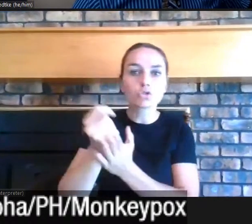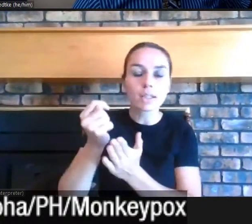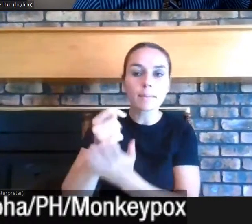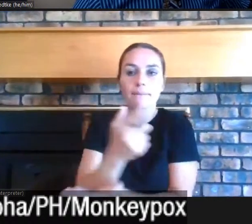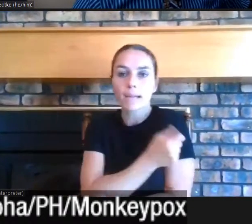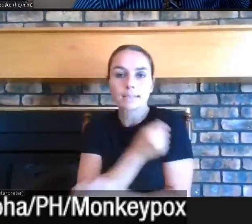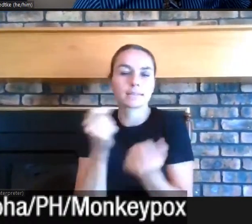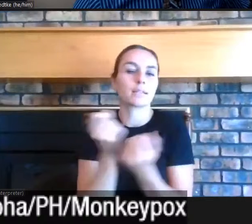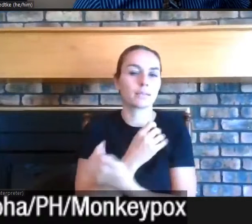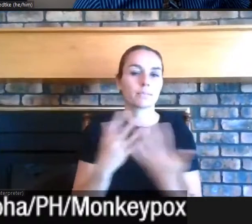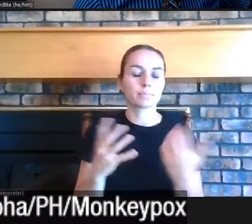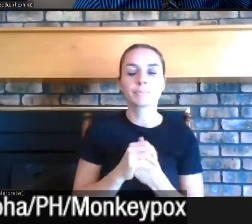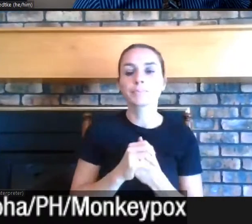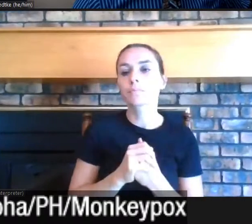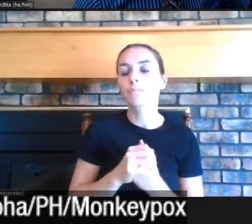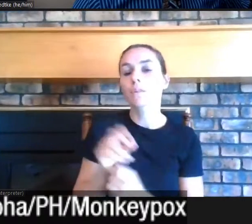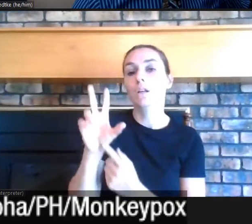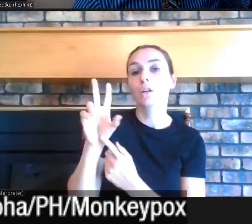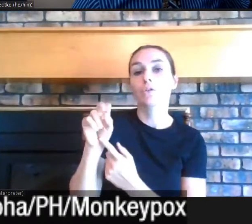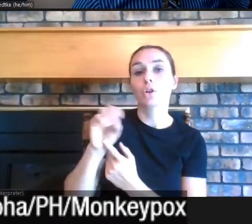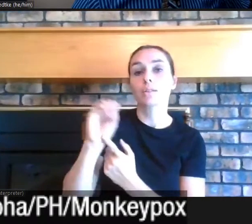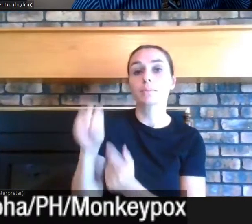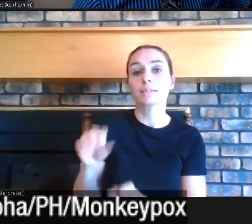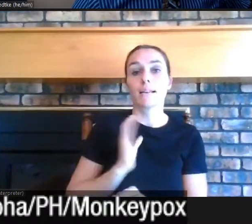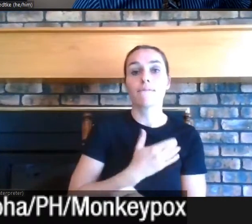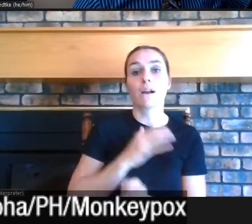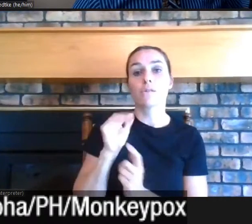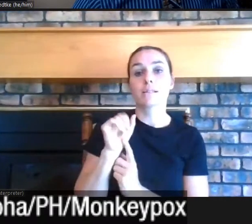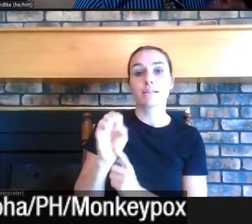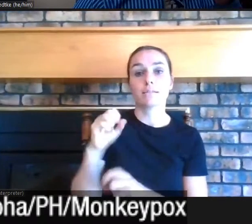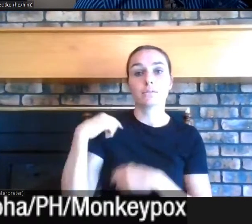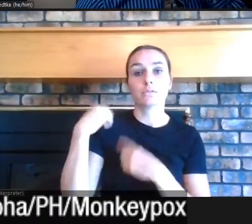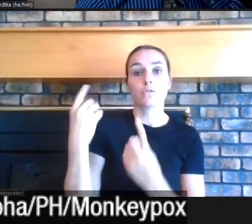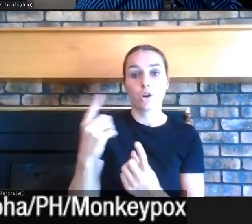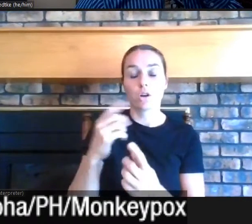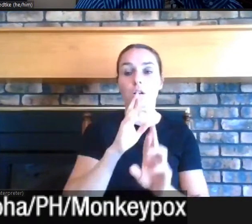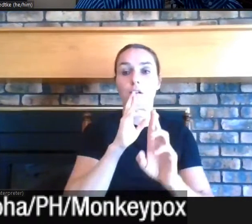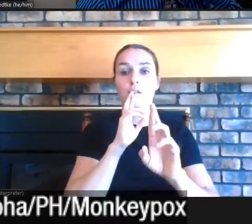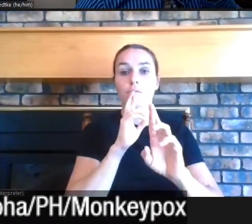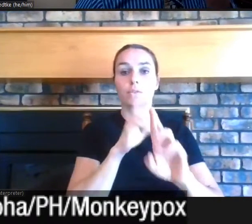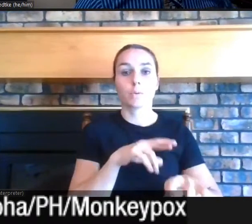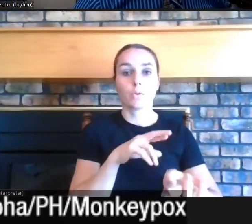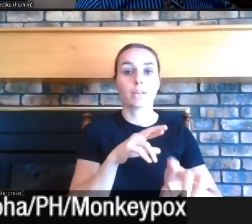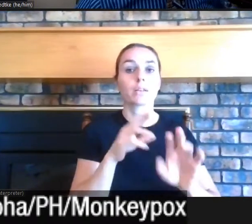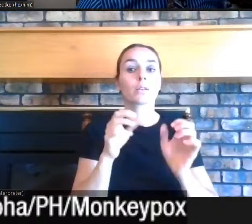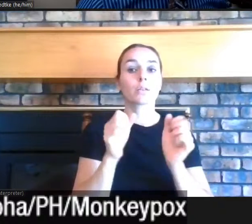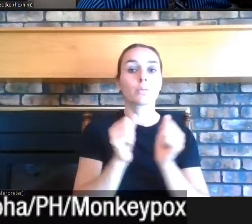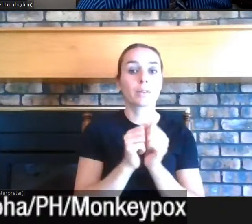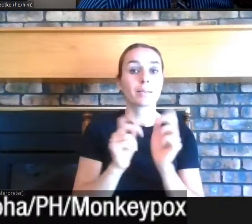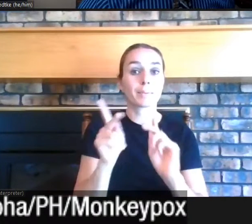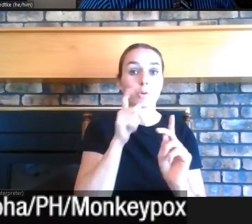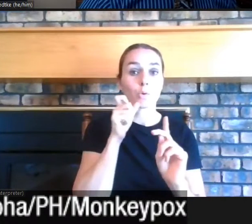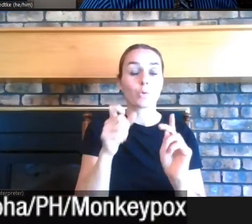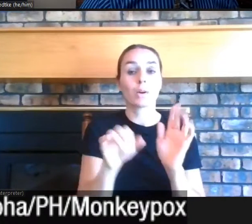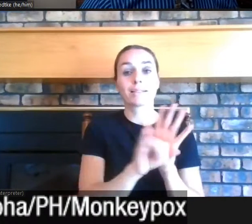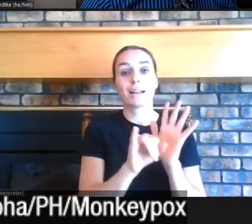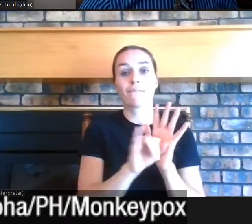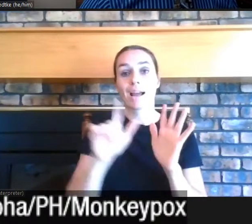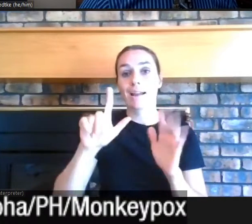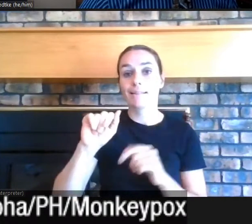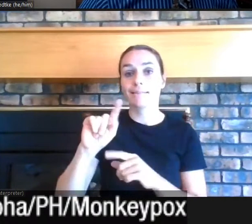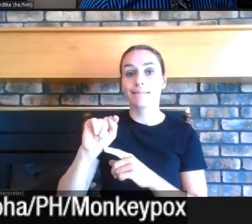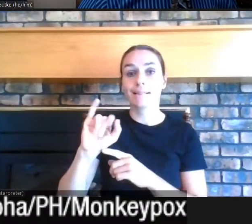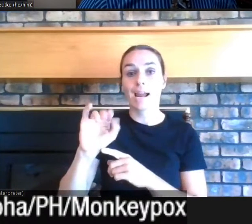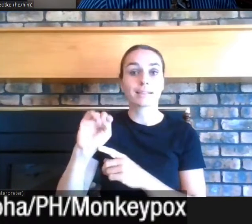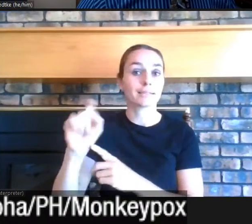group. 30% of our cases are reported in folks who identify as Latino, Hispanic, Latinx, and